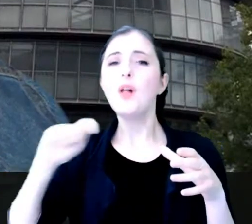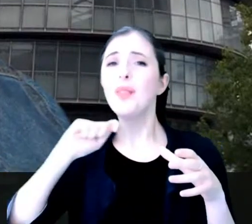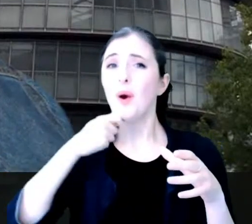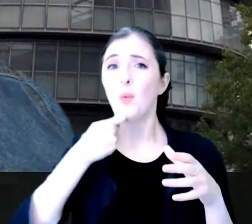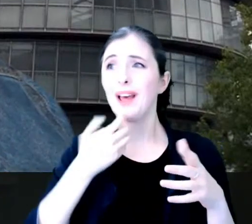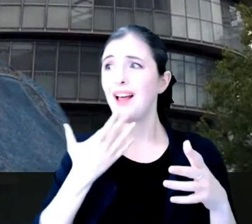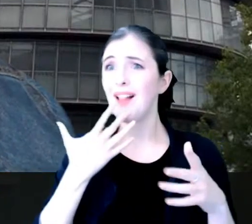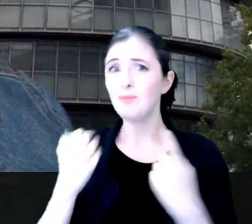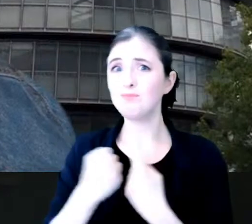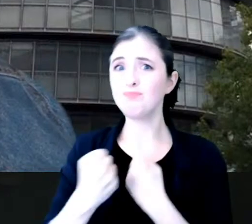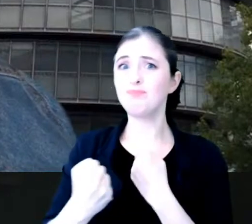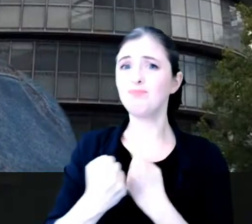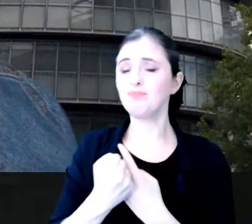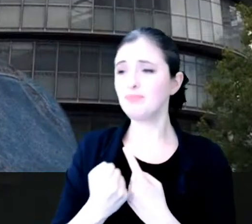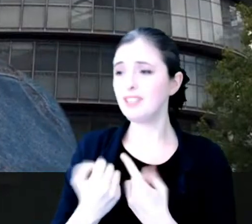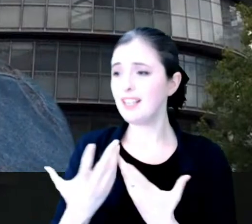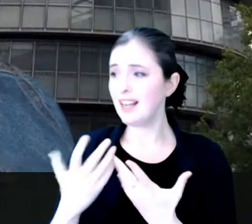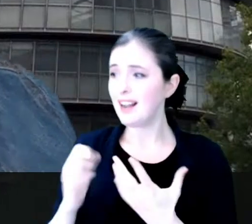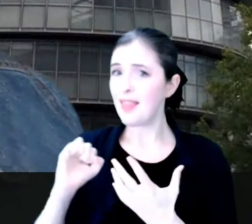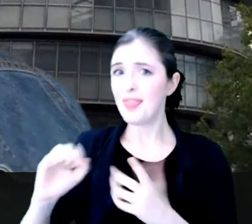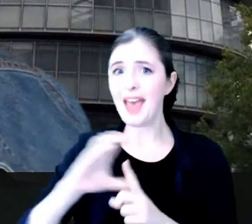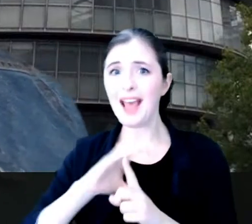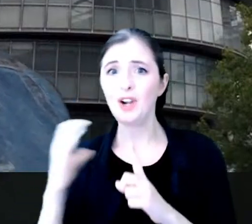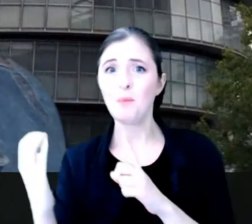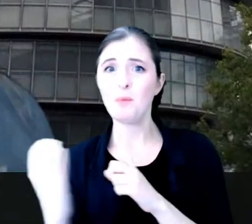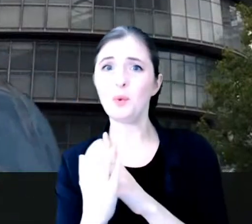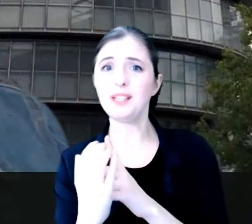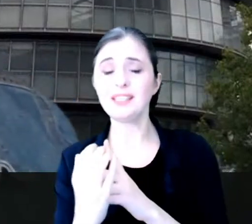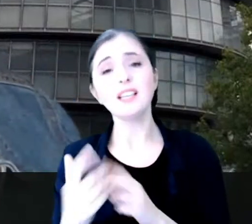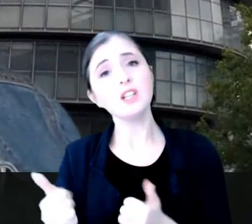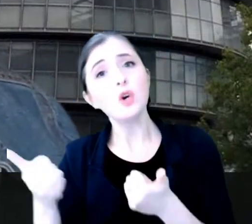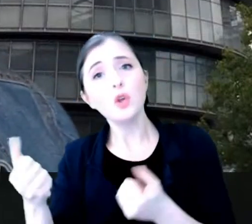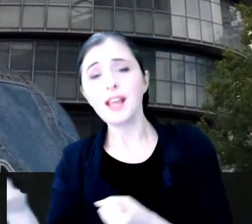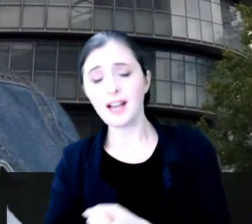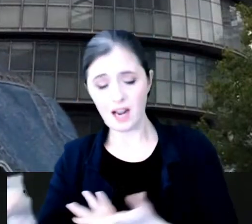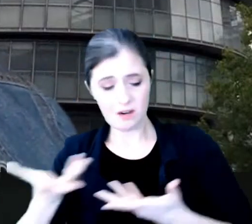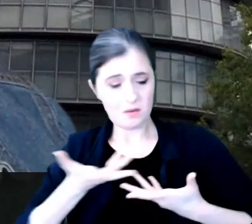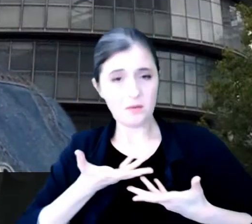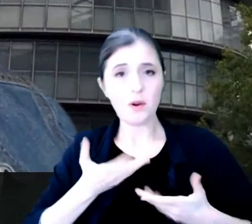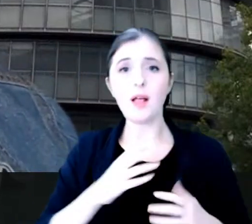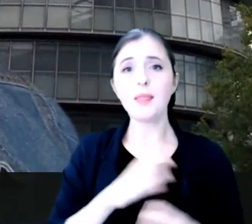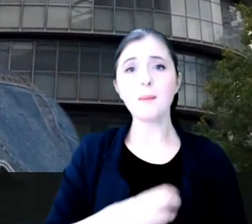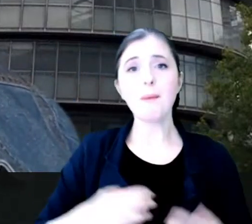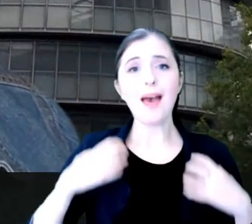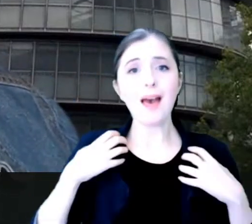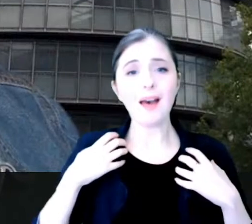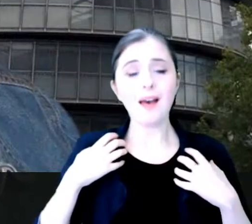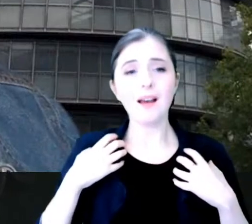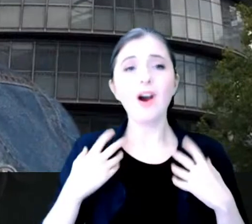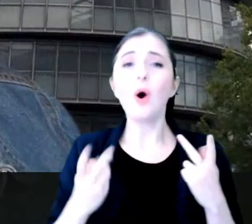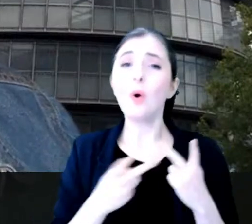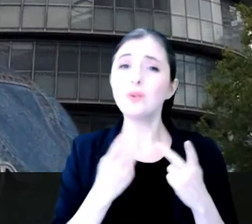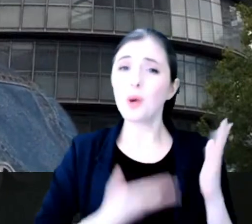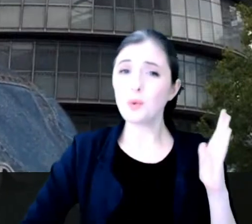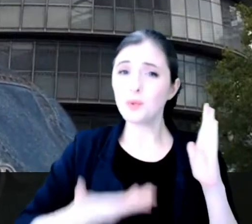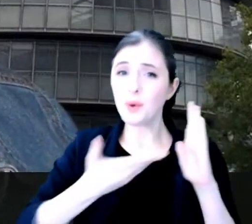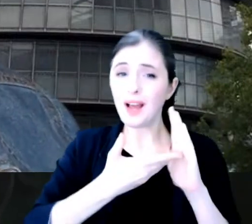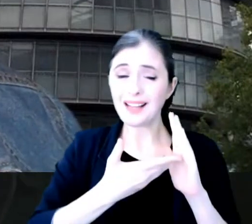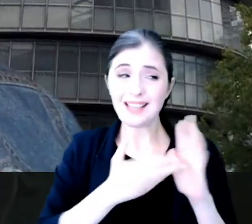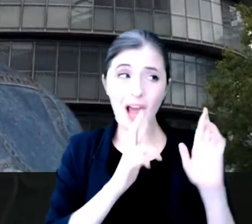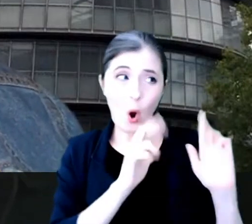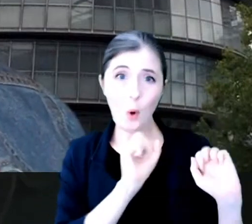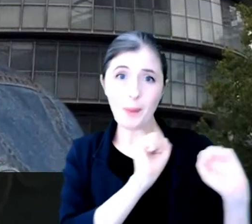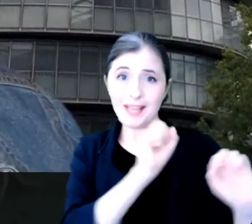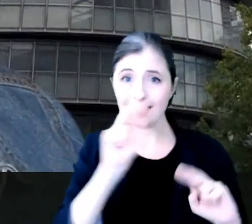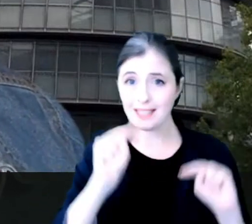their community straight to the mayor. I would those to say to the mayor that I do hope that in his assessment he will go